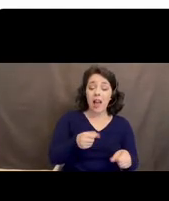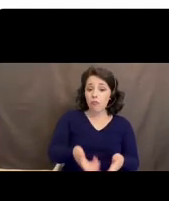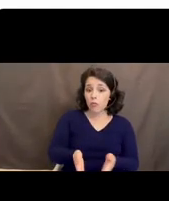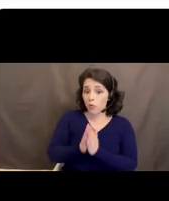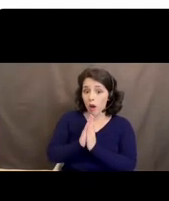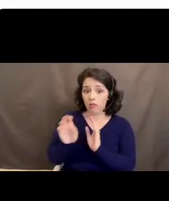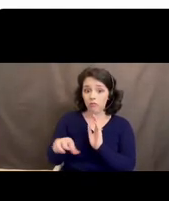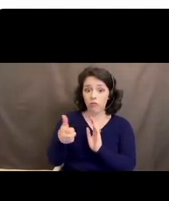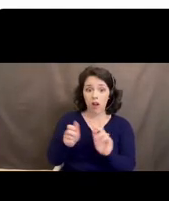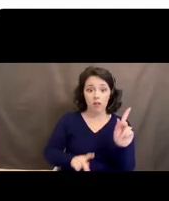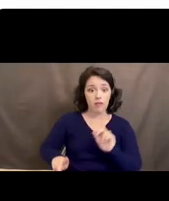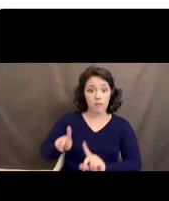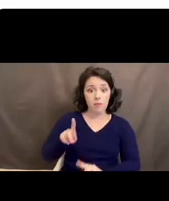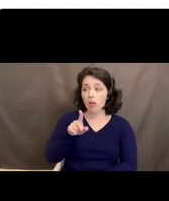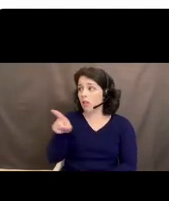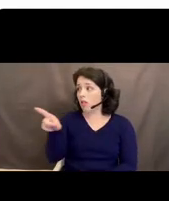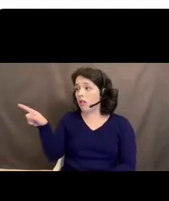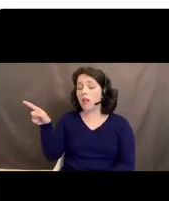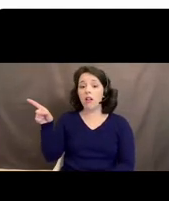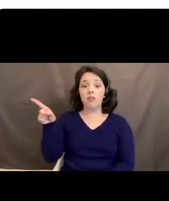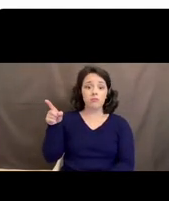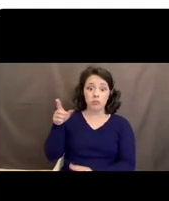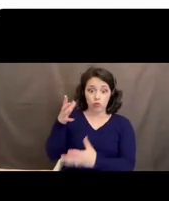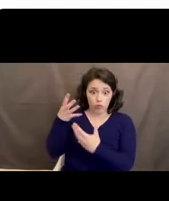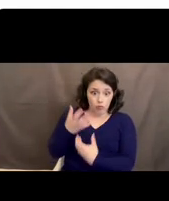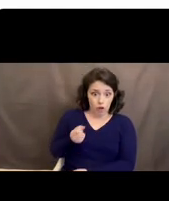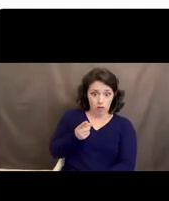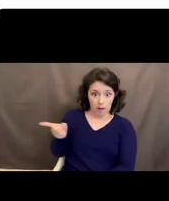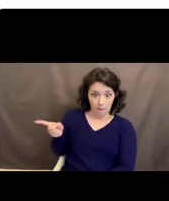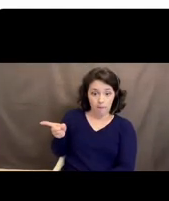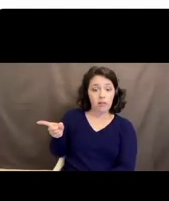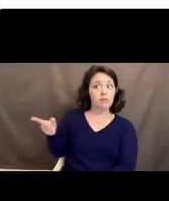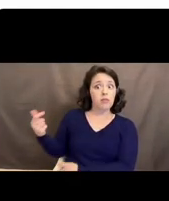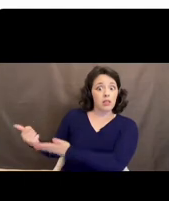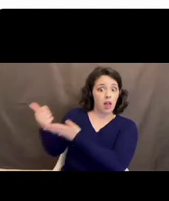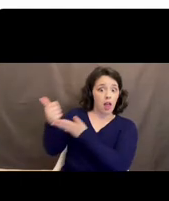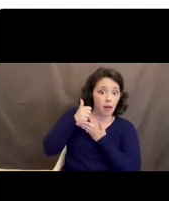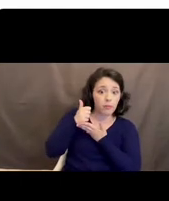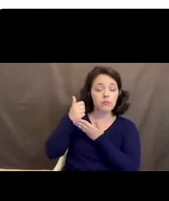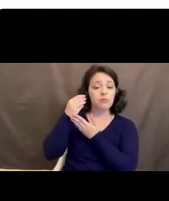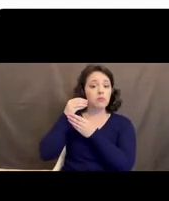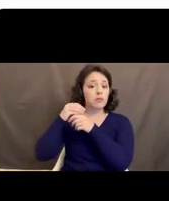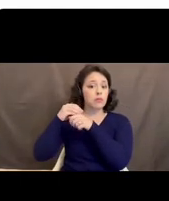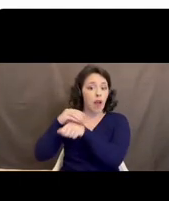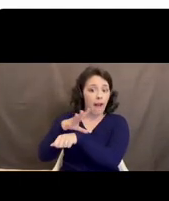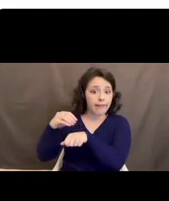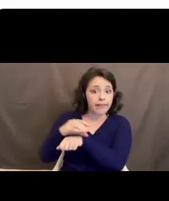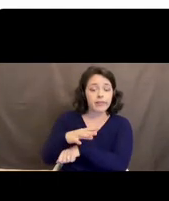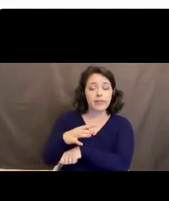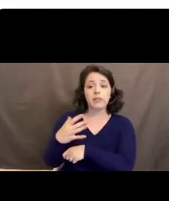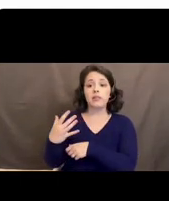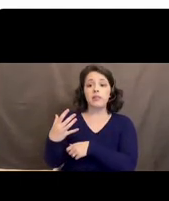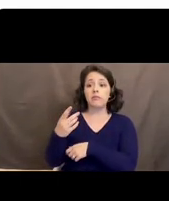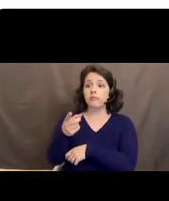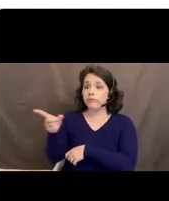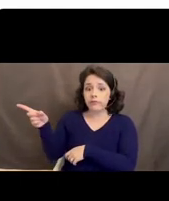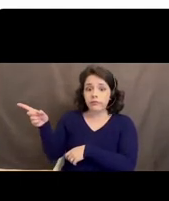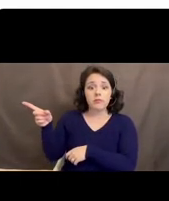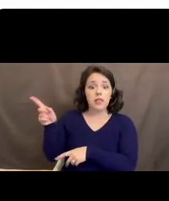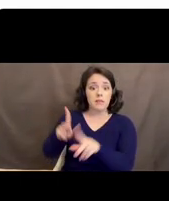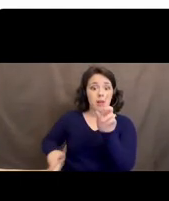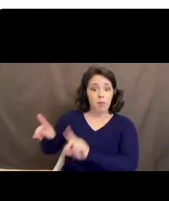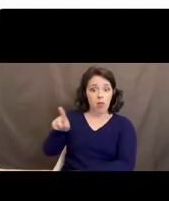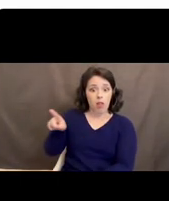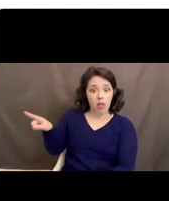for information, ideas, and help. And those people that they are asking the opinion of and getting support